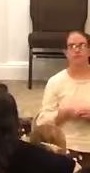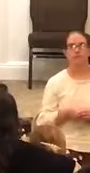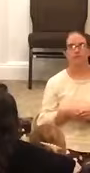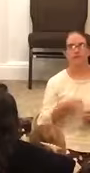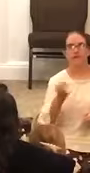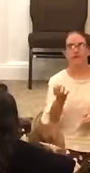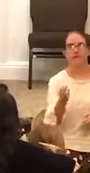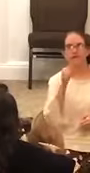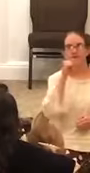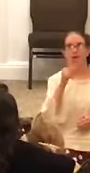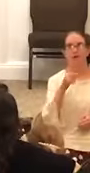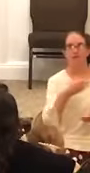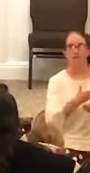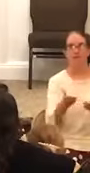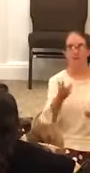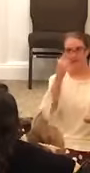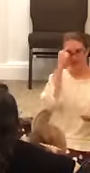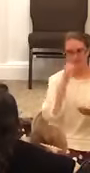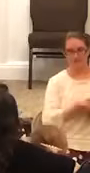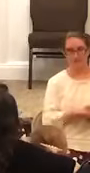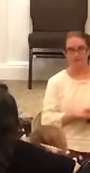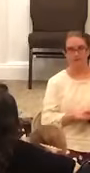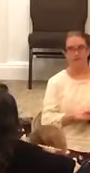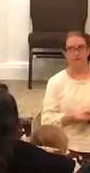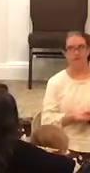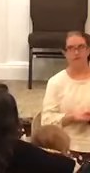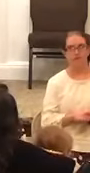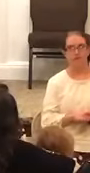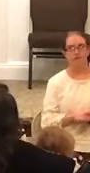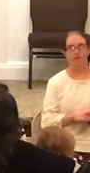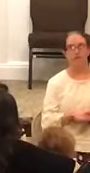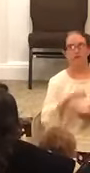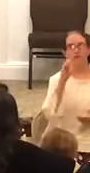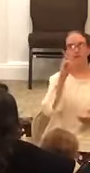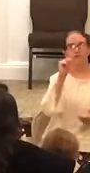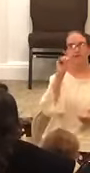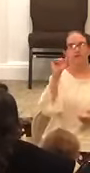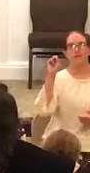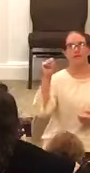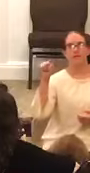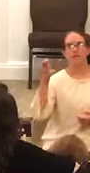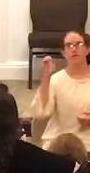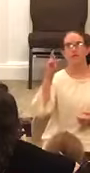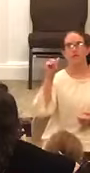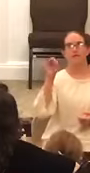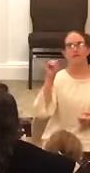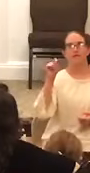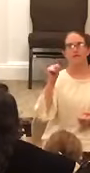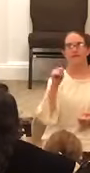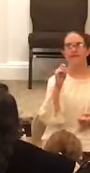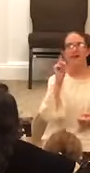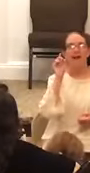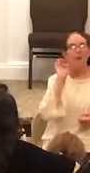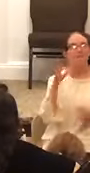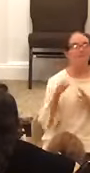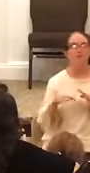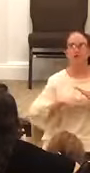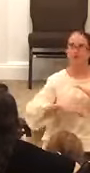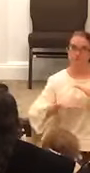sly-handed dude's telling me something that's doctrine. And cunning craftiness. Does that sound like a preacher you want to be